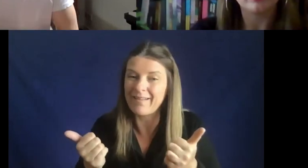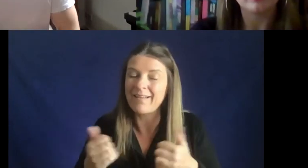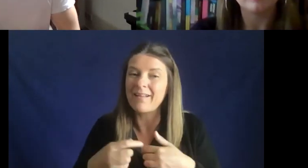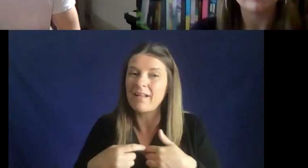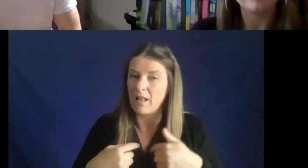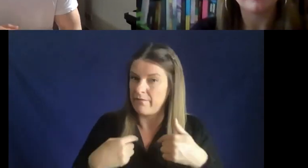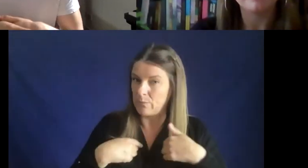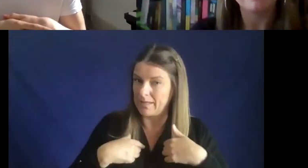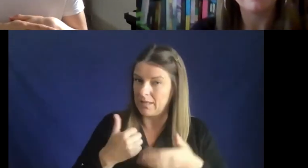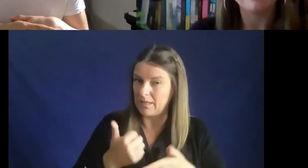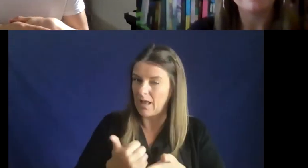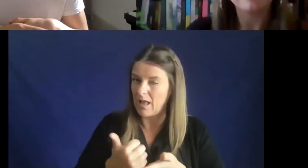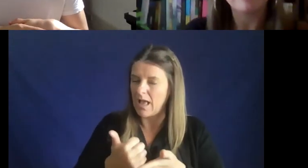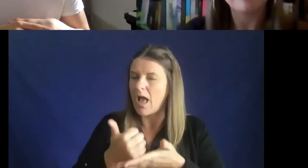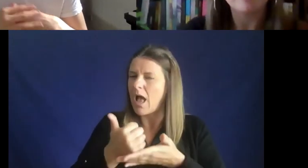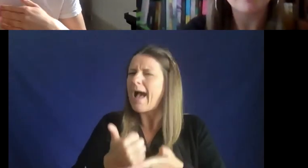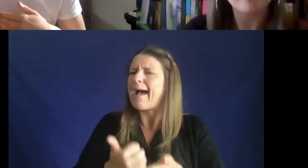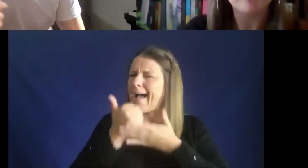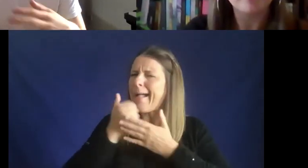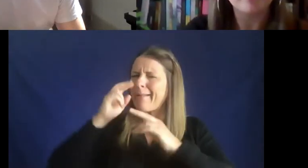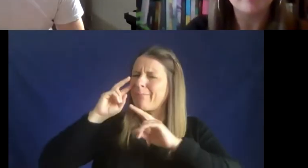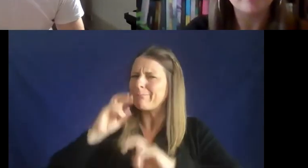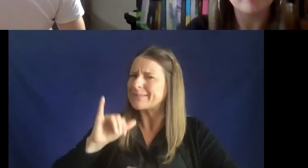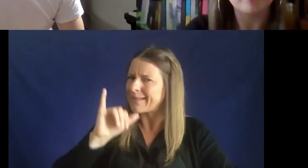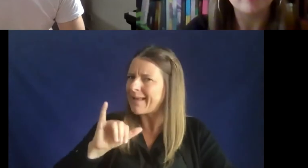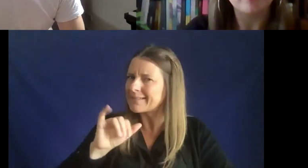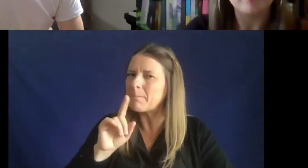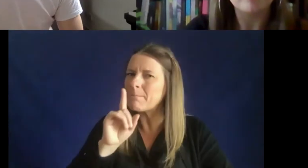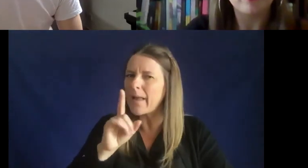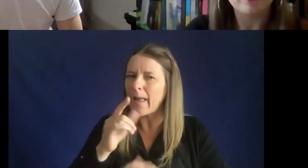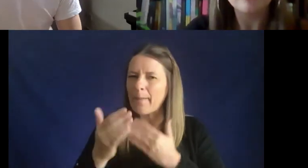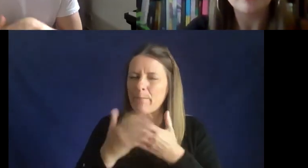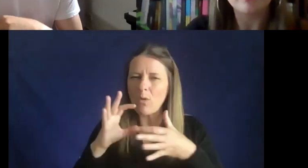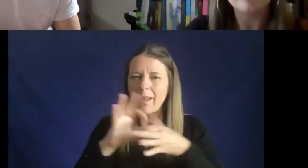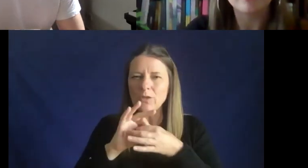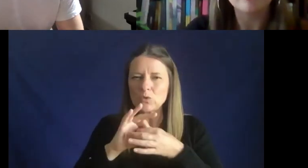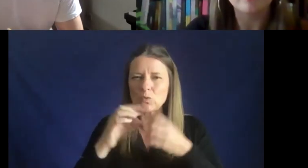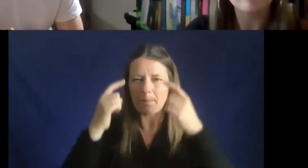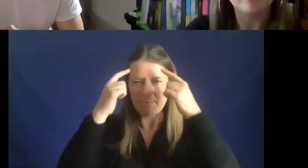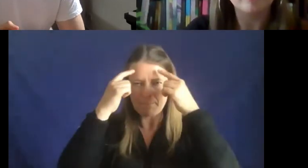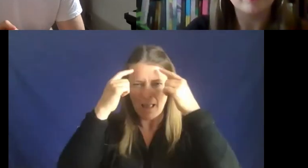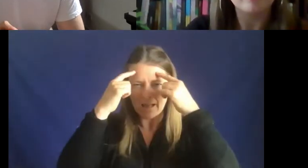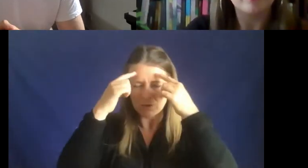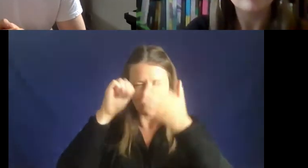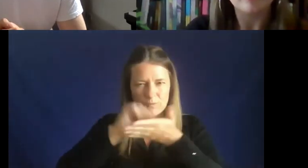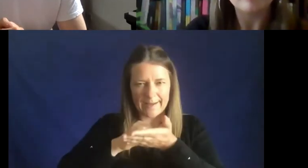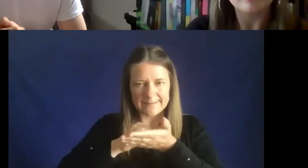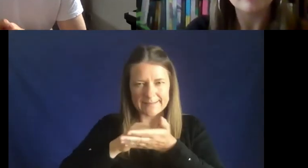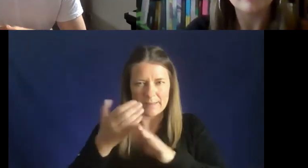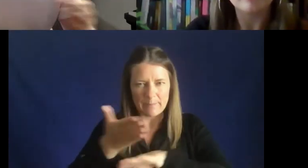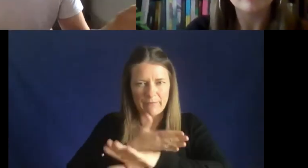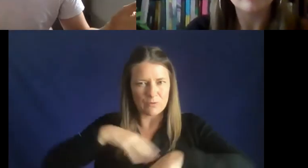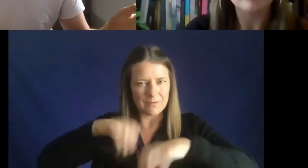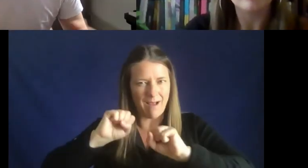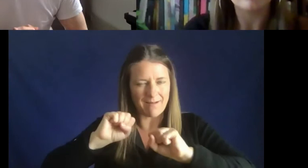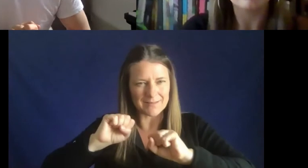informed the research, but it was more about getting into a mind space than it was directly looking at if